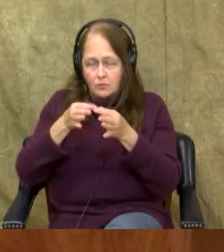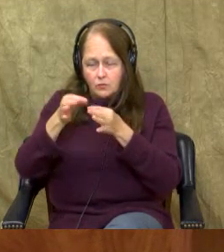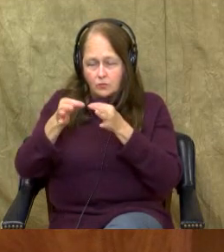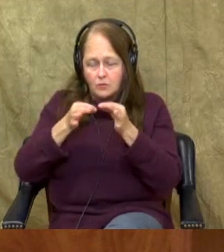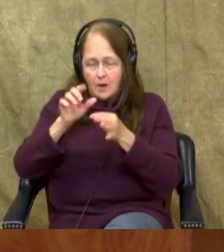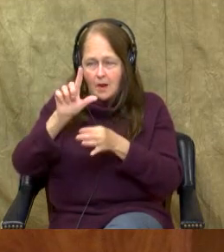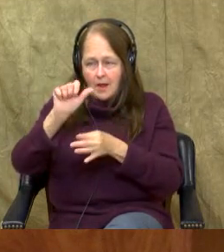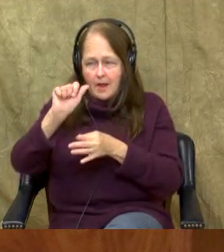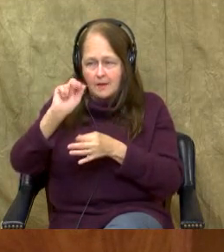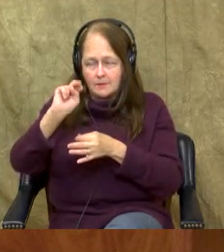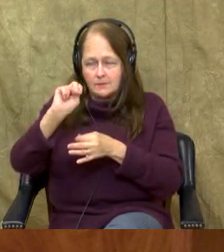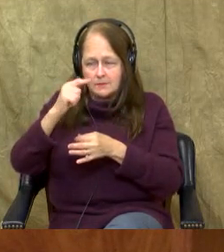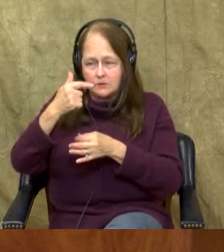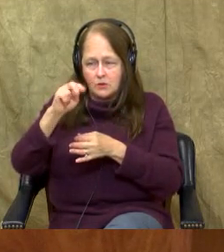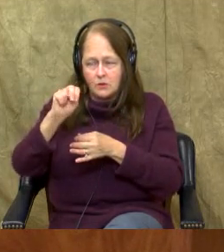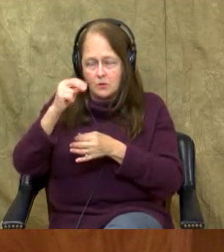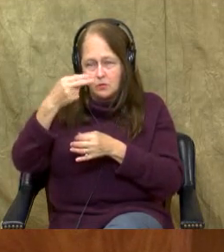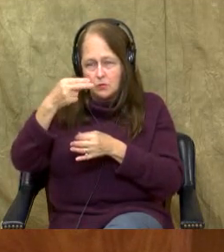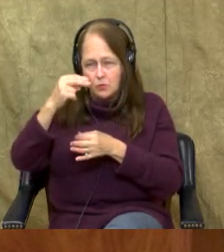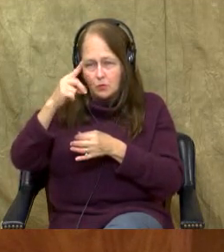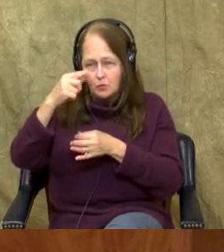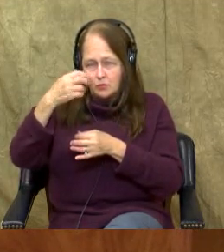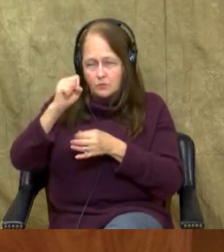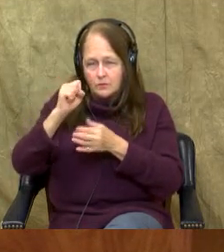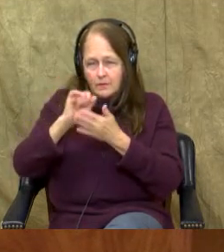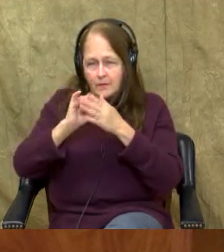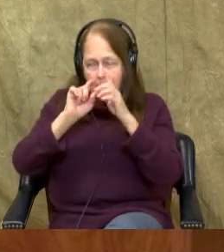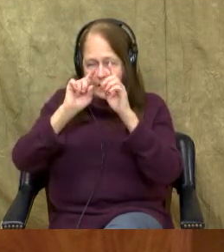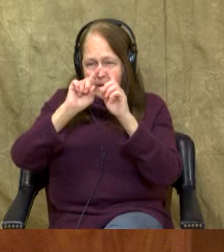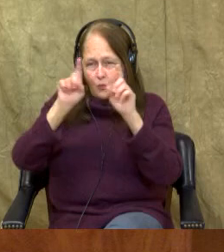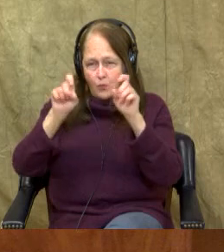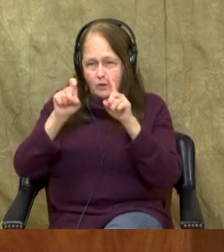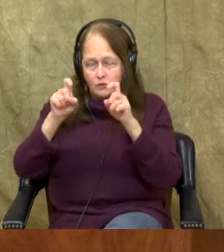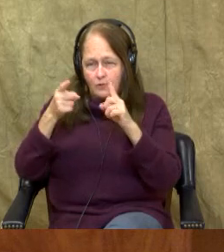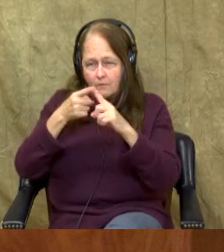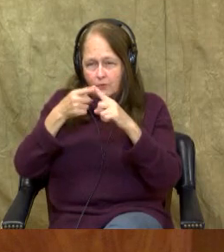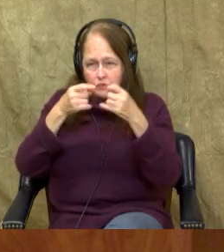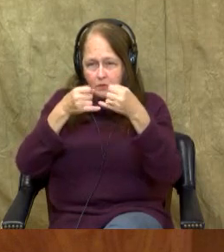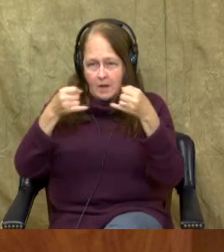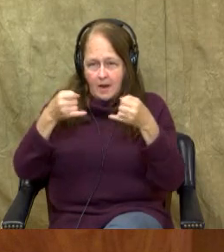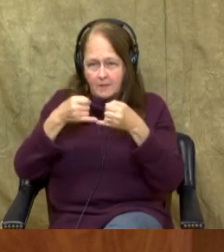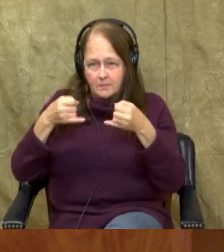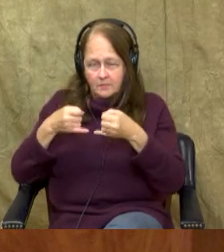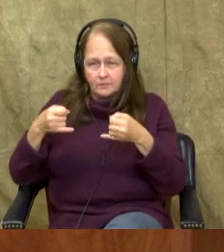wrote, he tried to answer the question to the very first line.